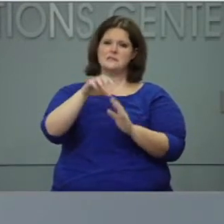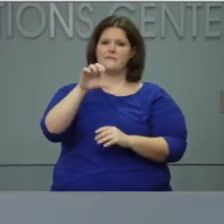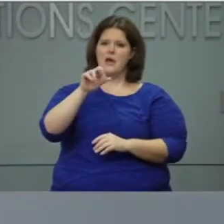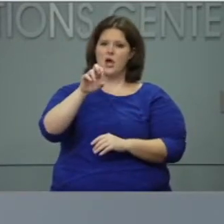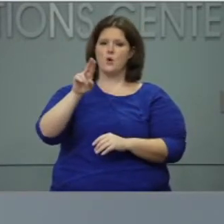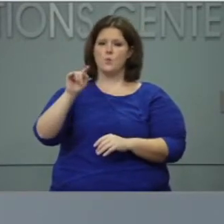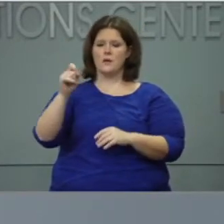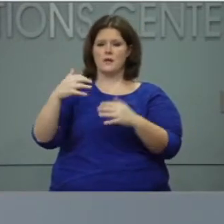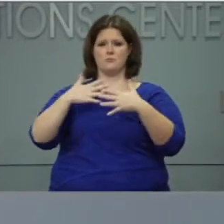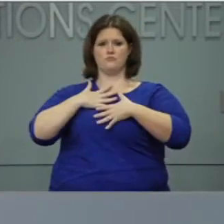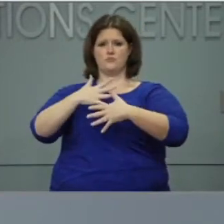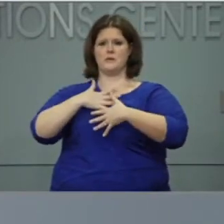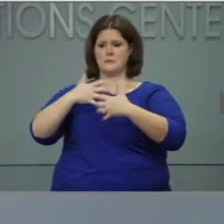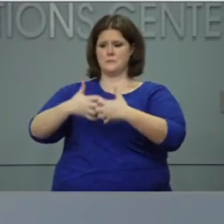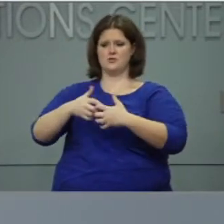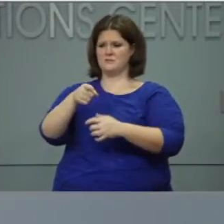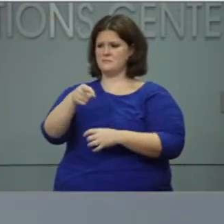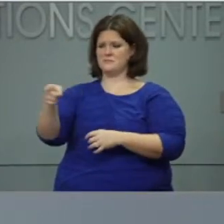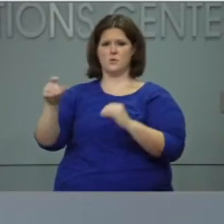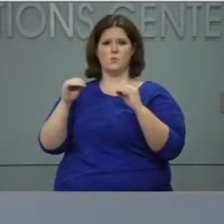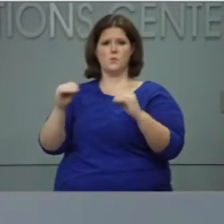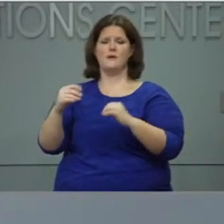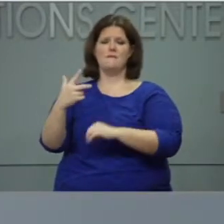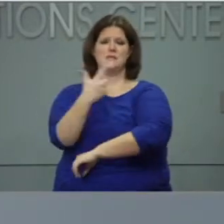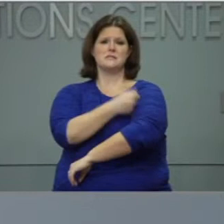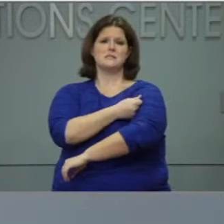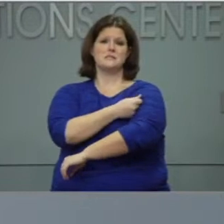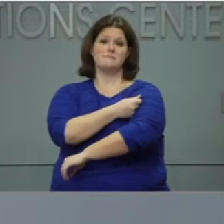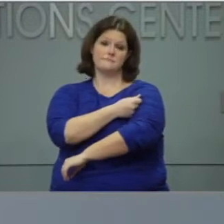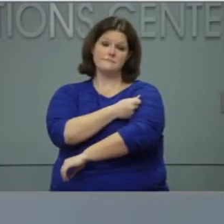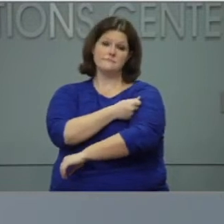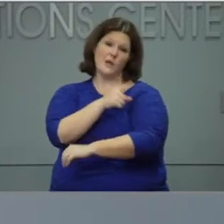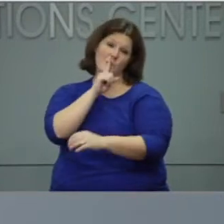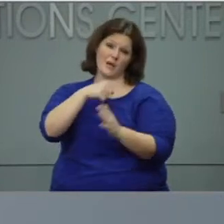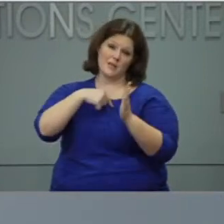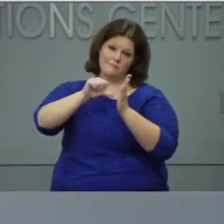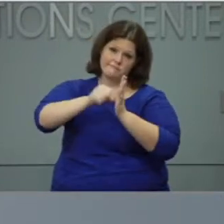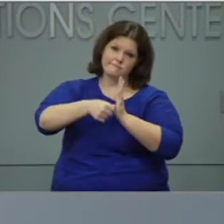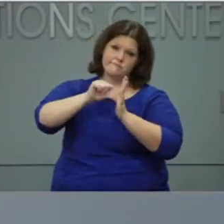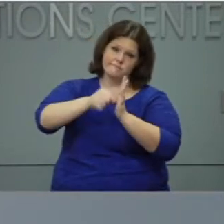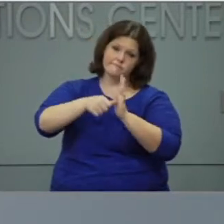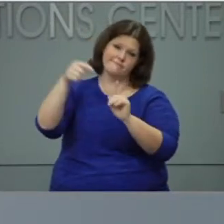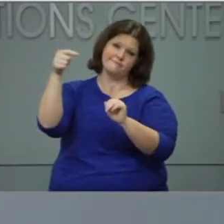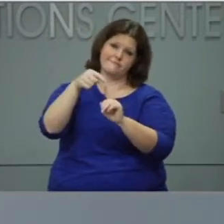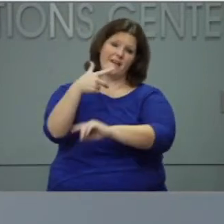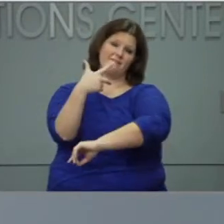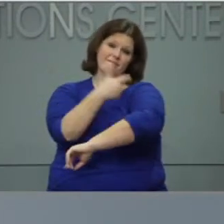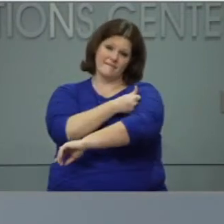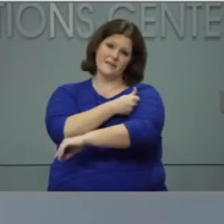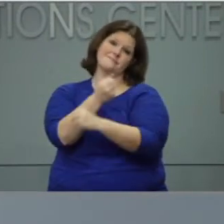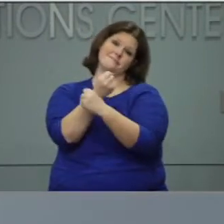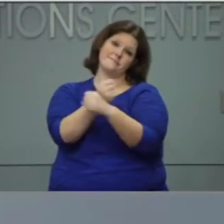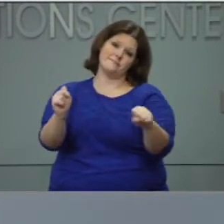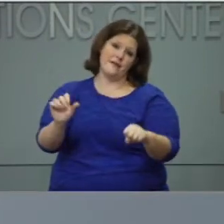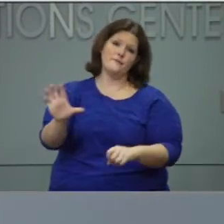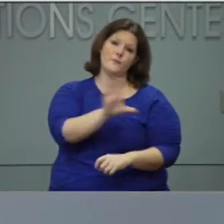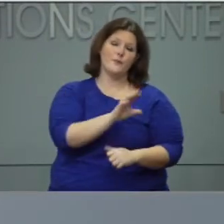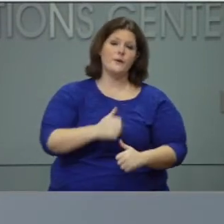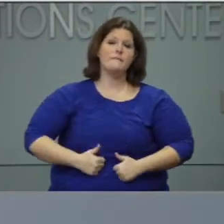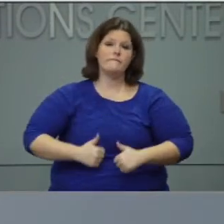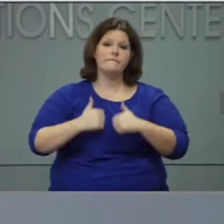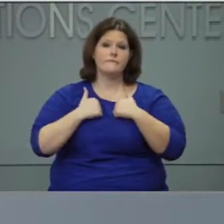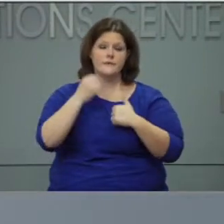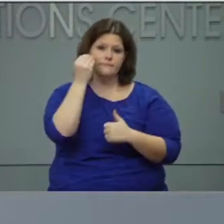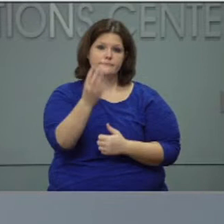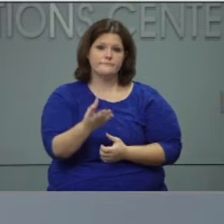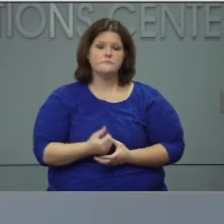ventilator is unvaccinated. Bottom line is that vaccines save lives. There's new CDC